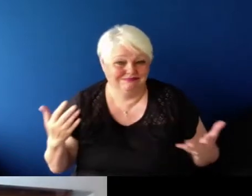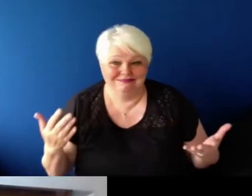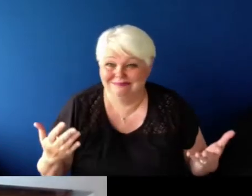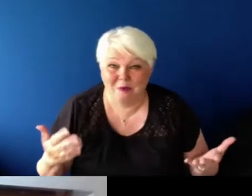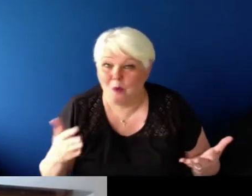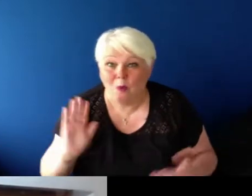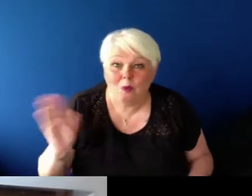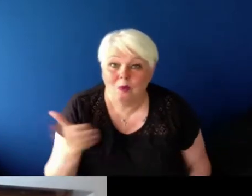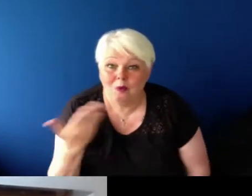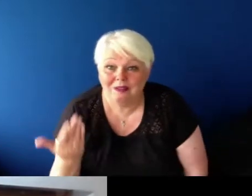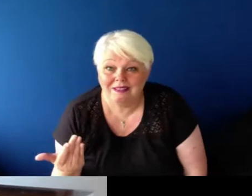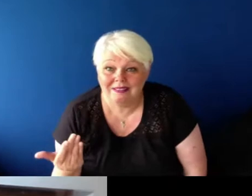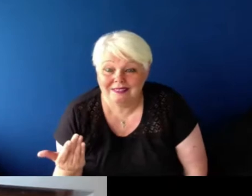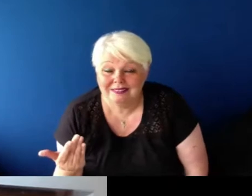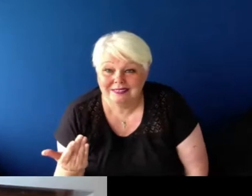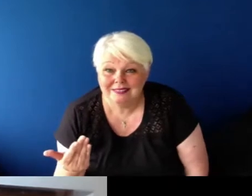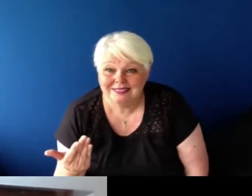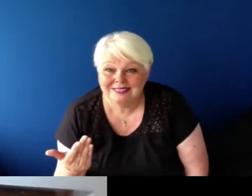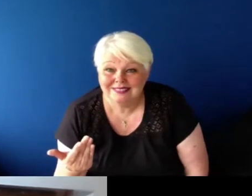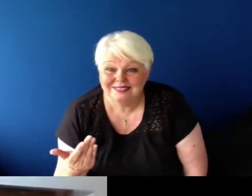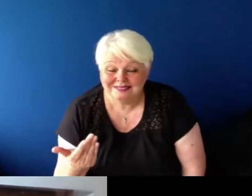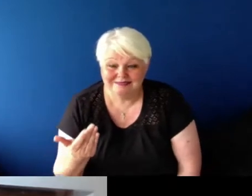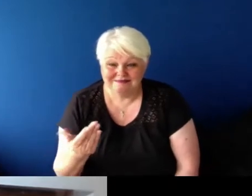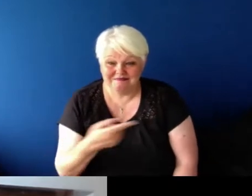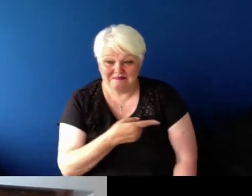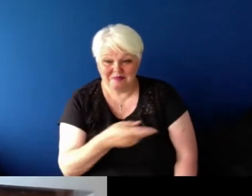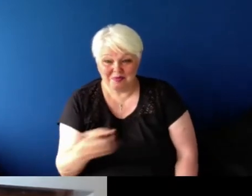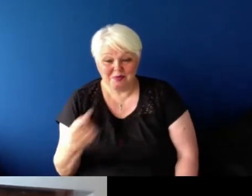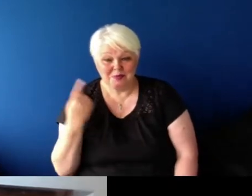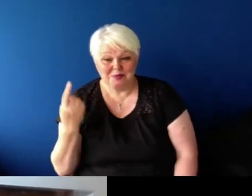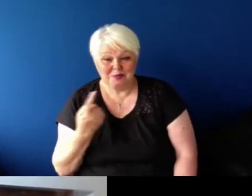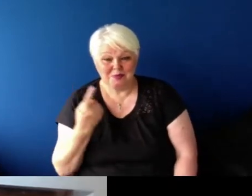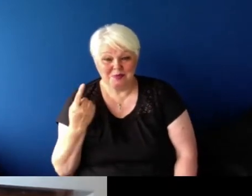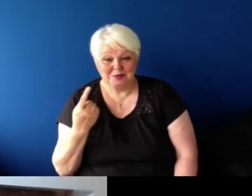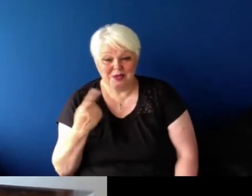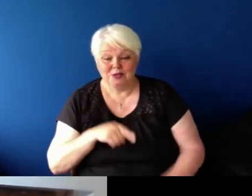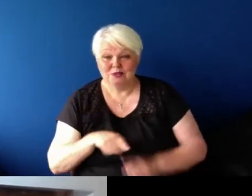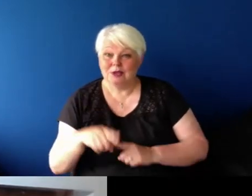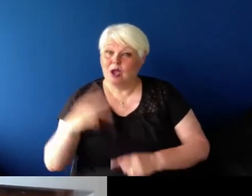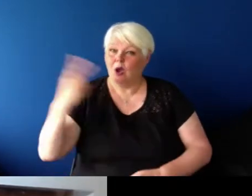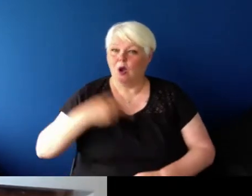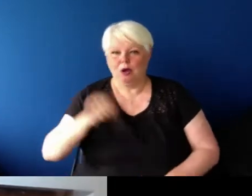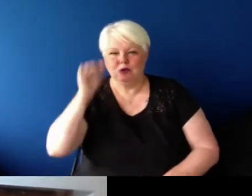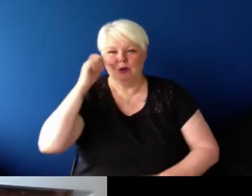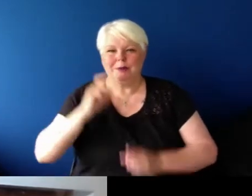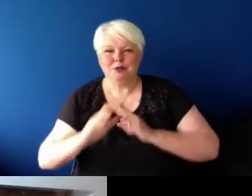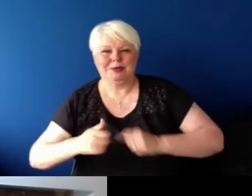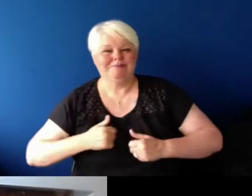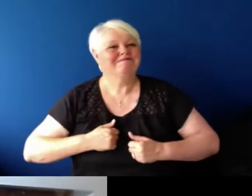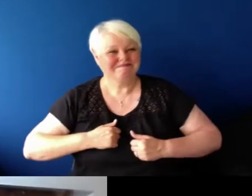us, even those of us, you know, that try and look as though we know what we're doing.